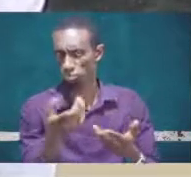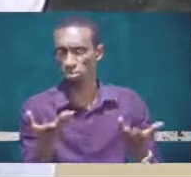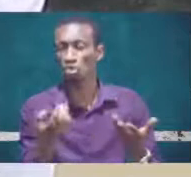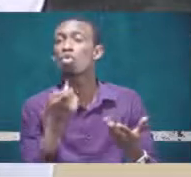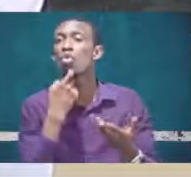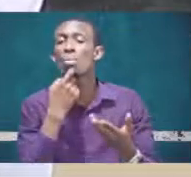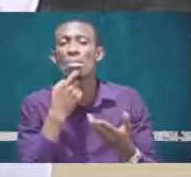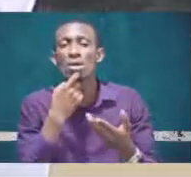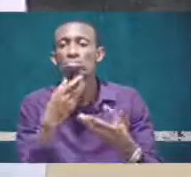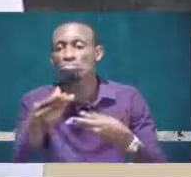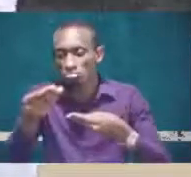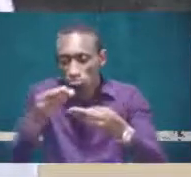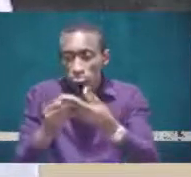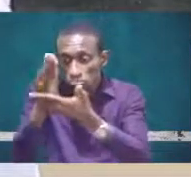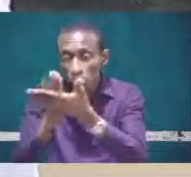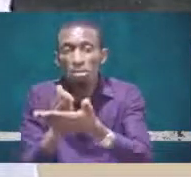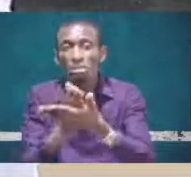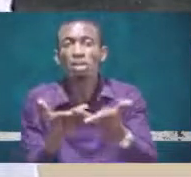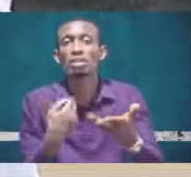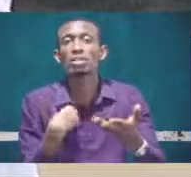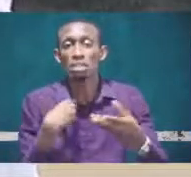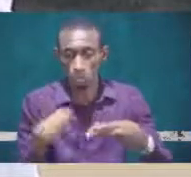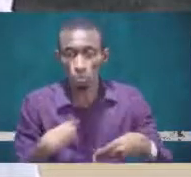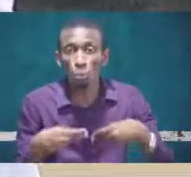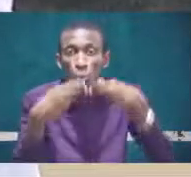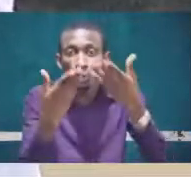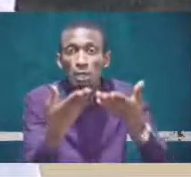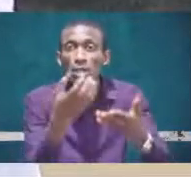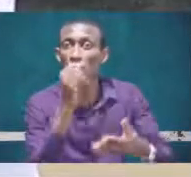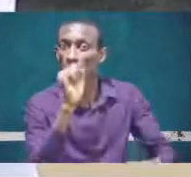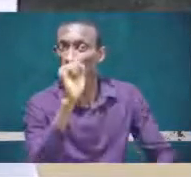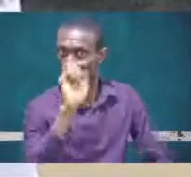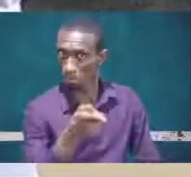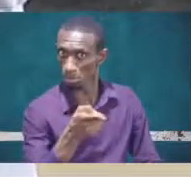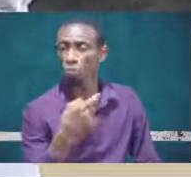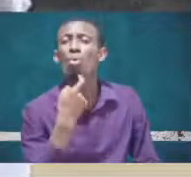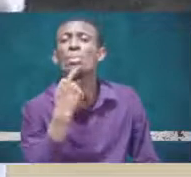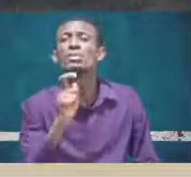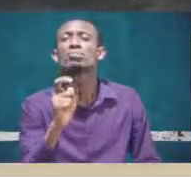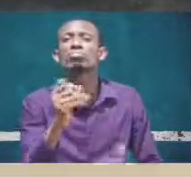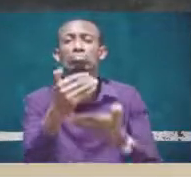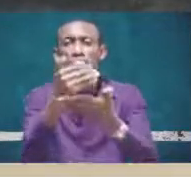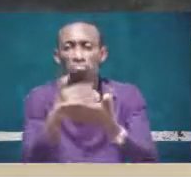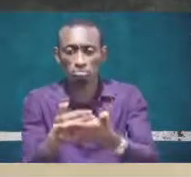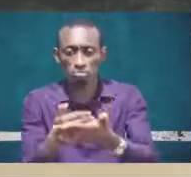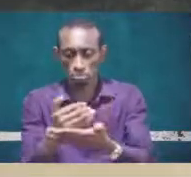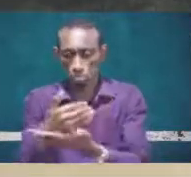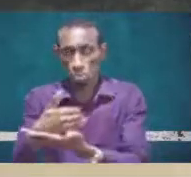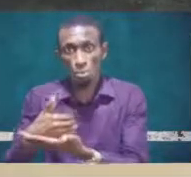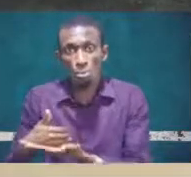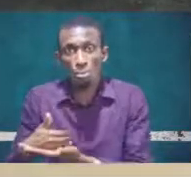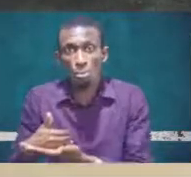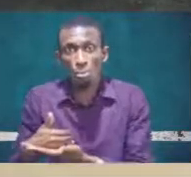smaller denominations. If I give 500 to the seller will give me a balance because notes